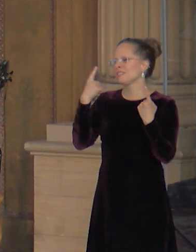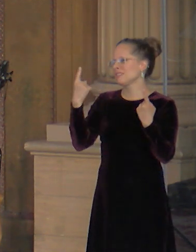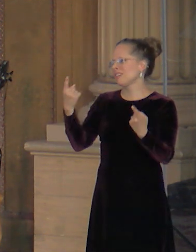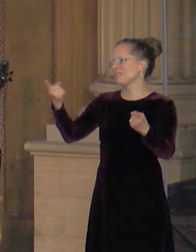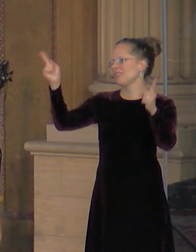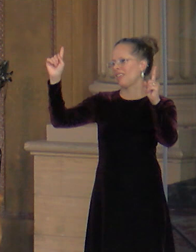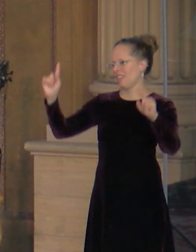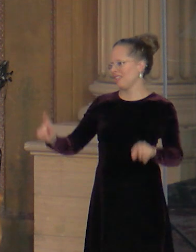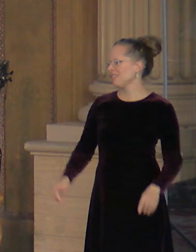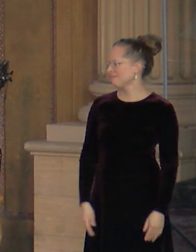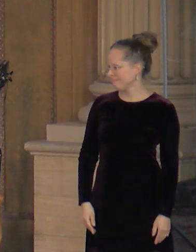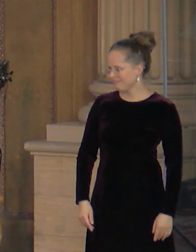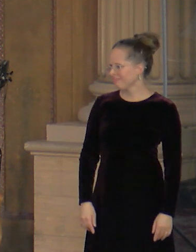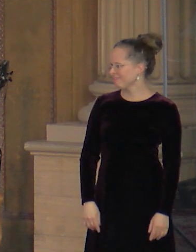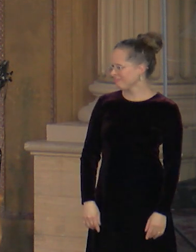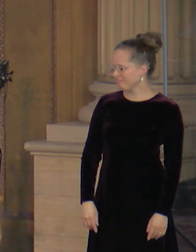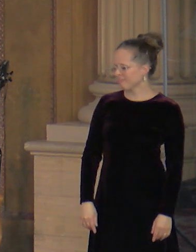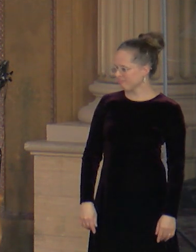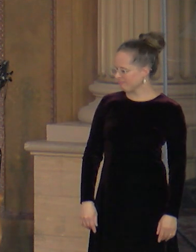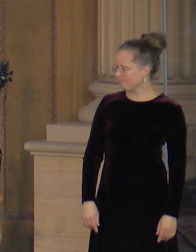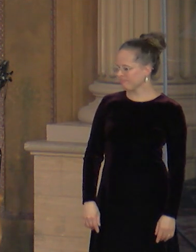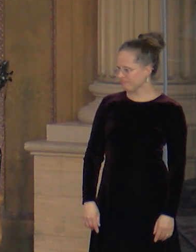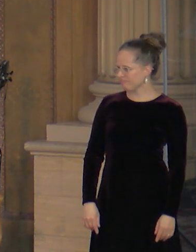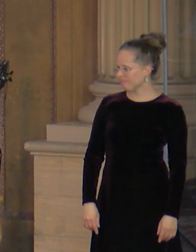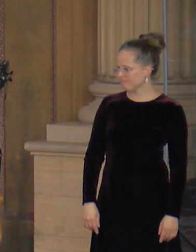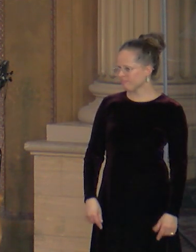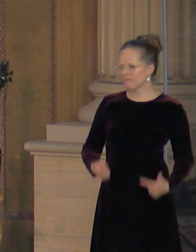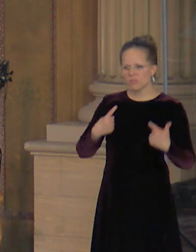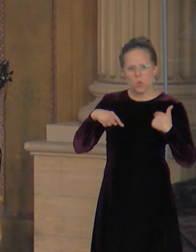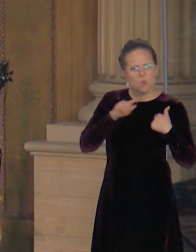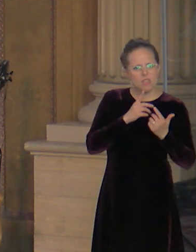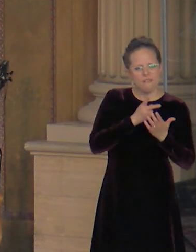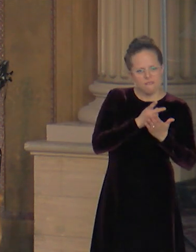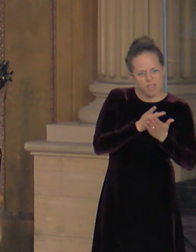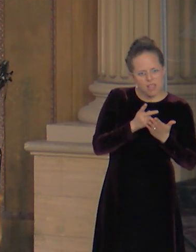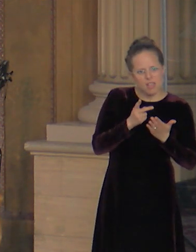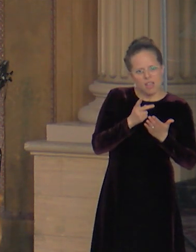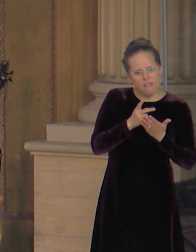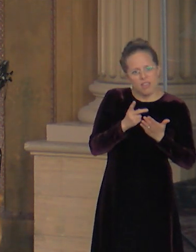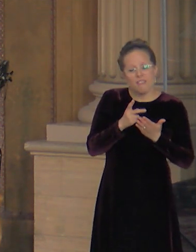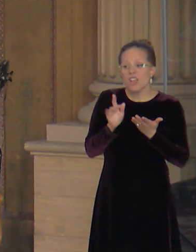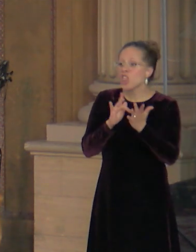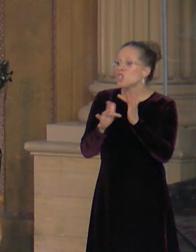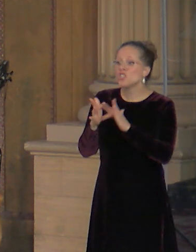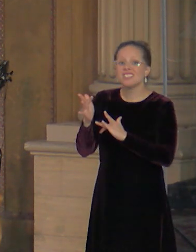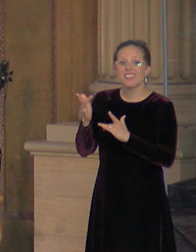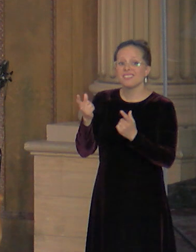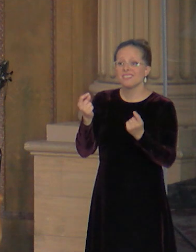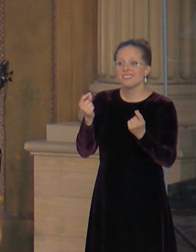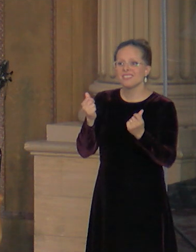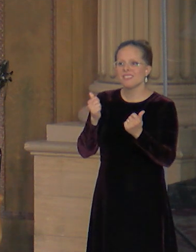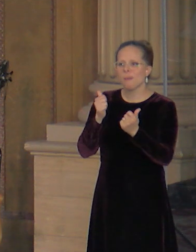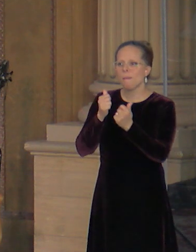Jesus didn't stumble he passed every test that you couldn't pass